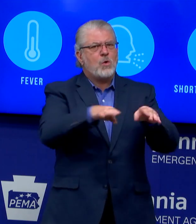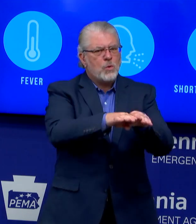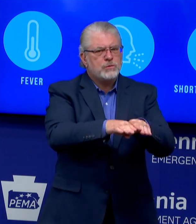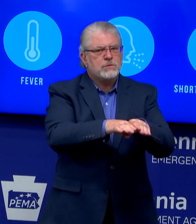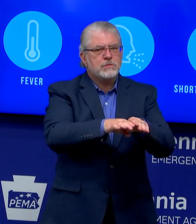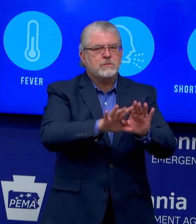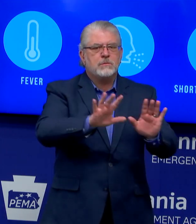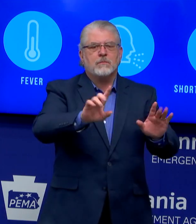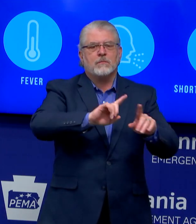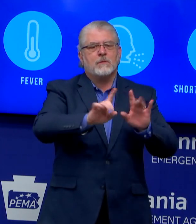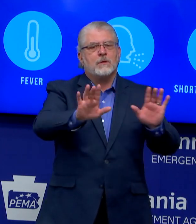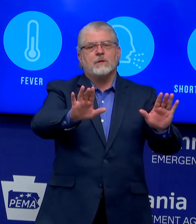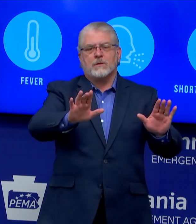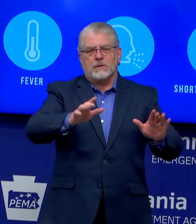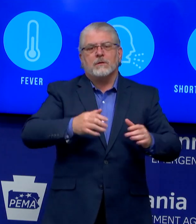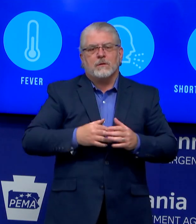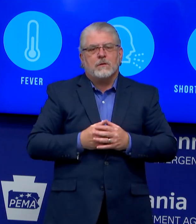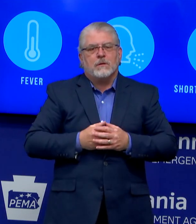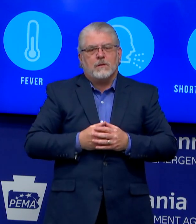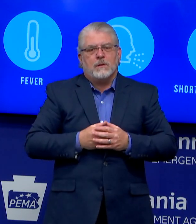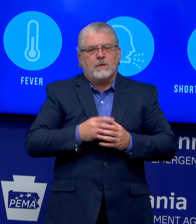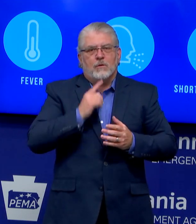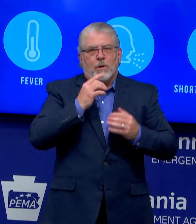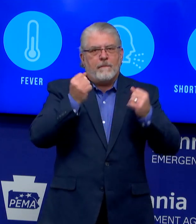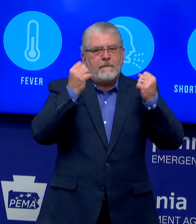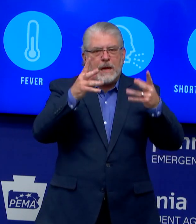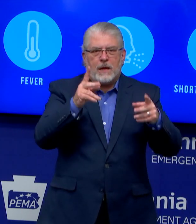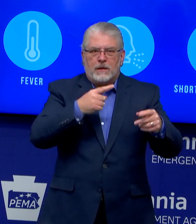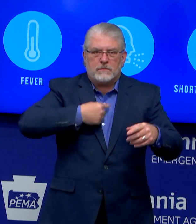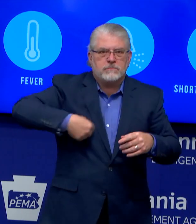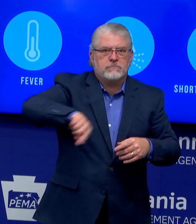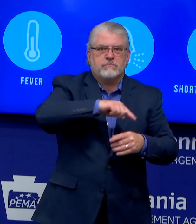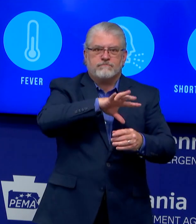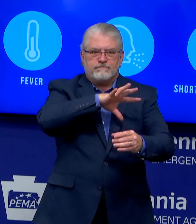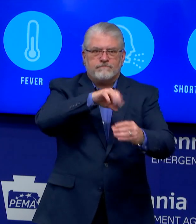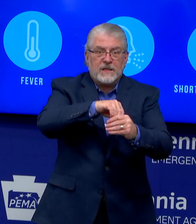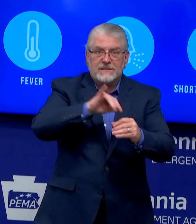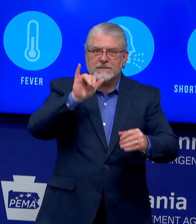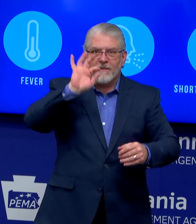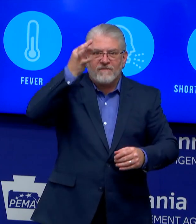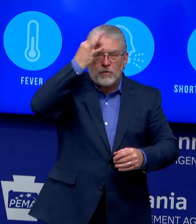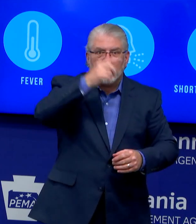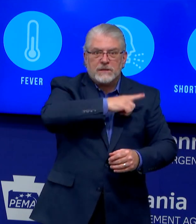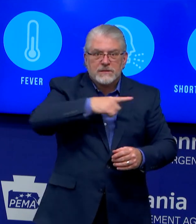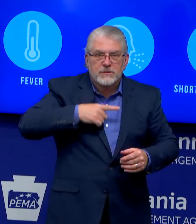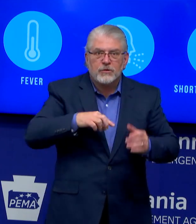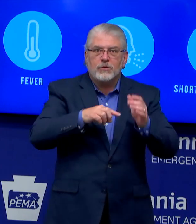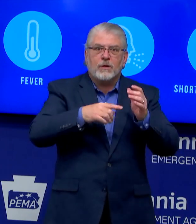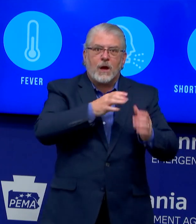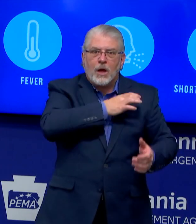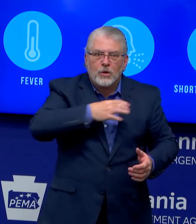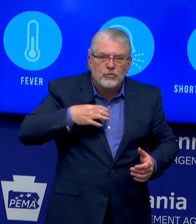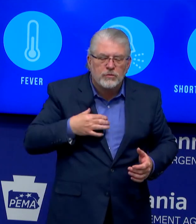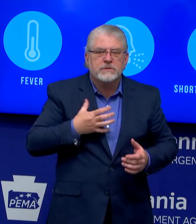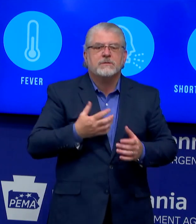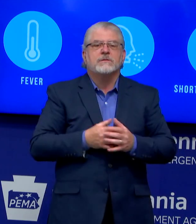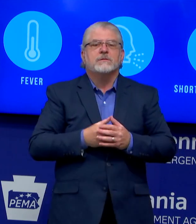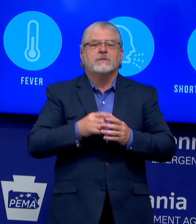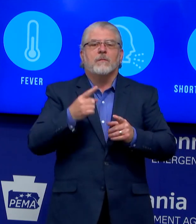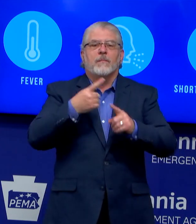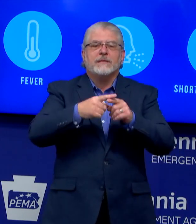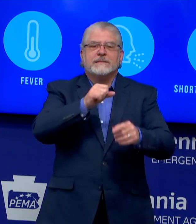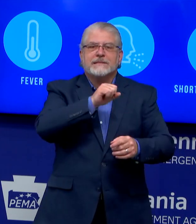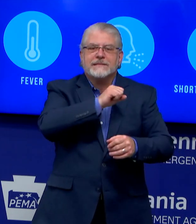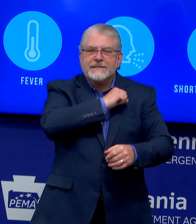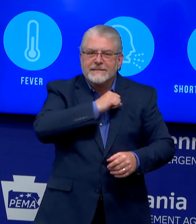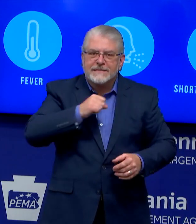in those areas, our state representative, our federal representatives and Congress people, as well as our state senators, actually the